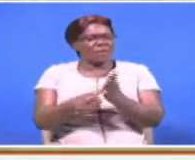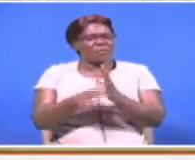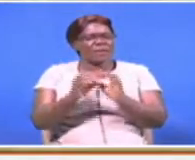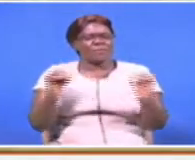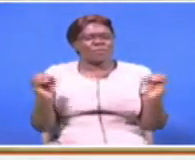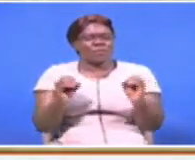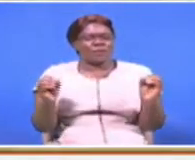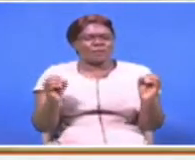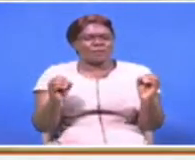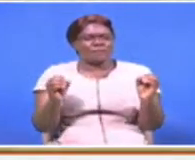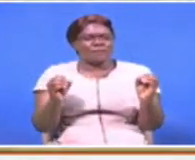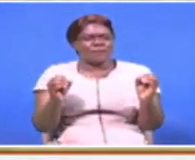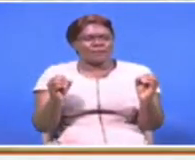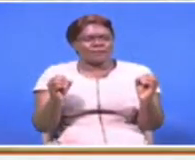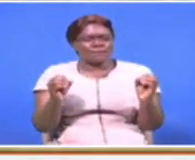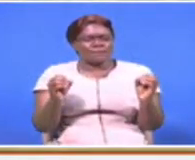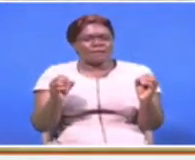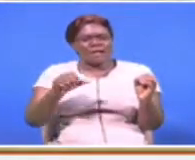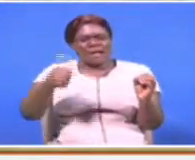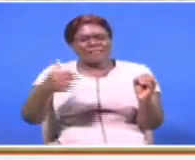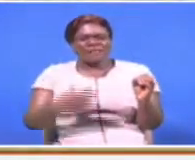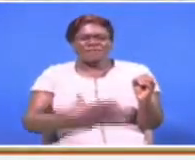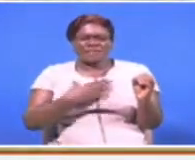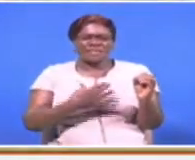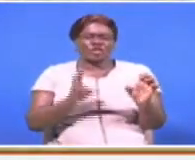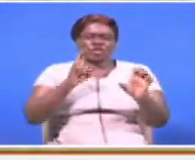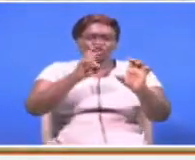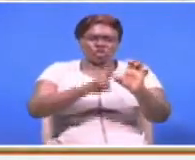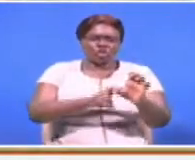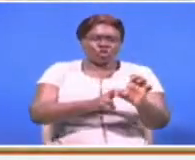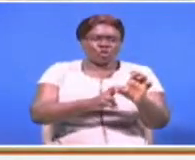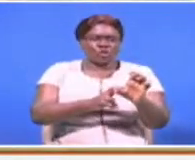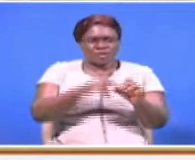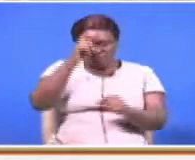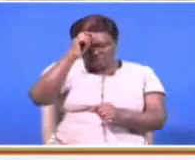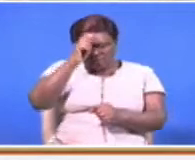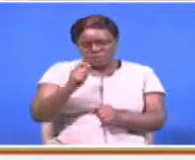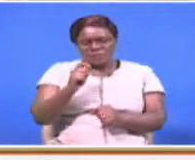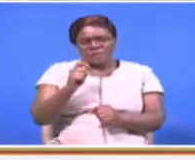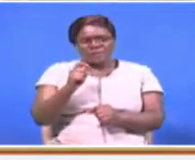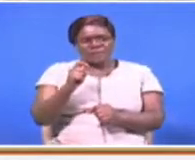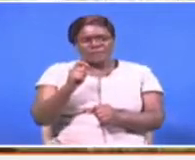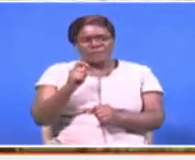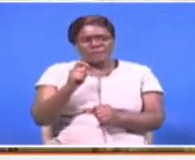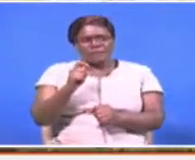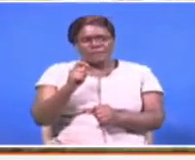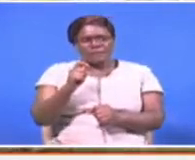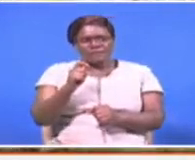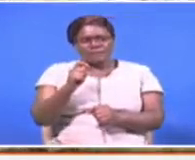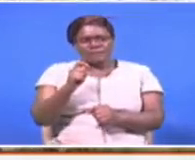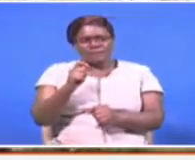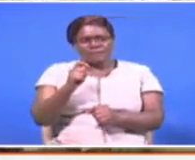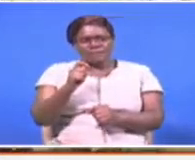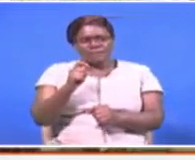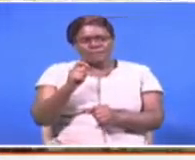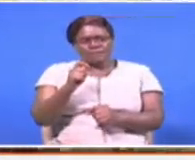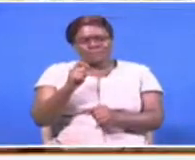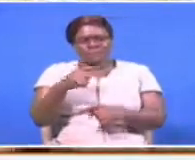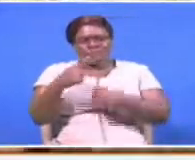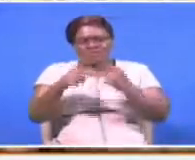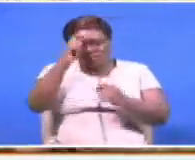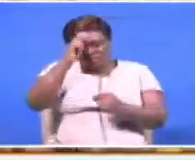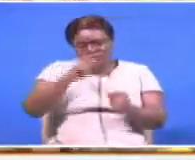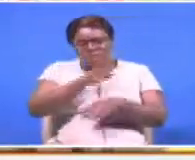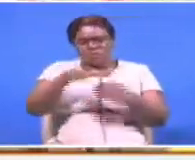few people, we have arrived. So we have respect we have and we to respect